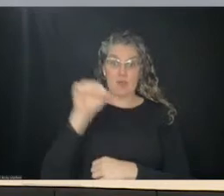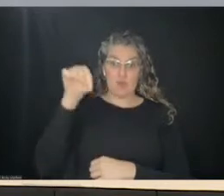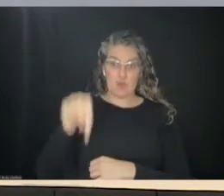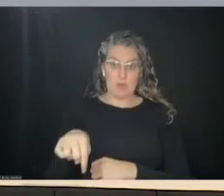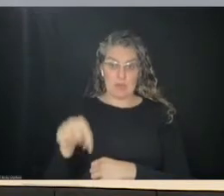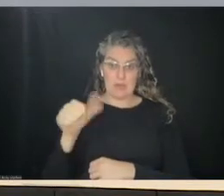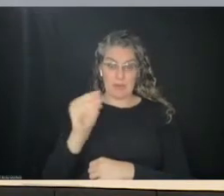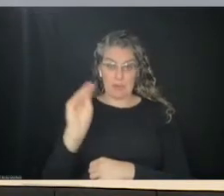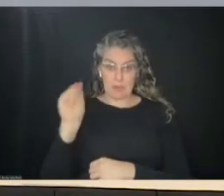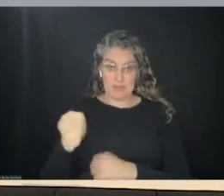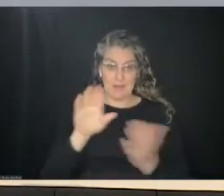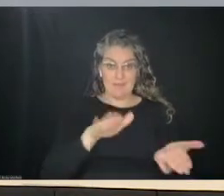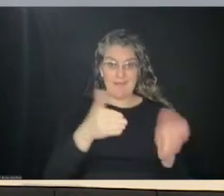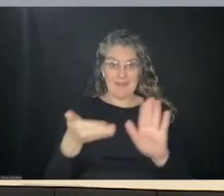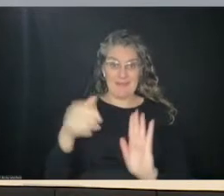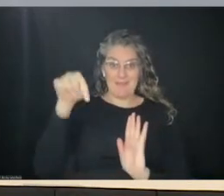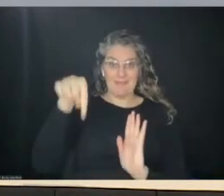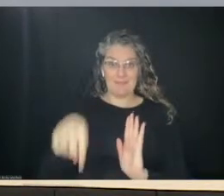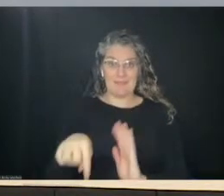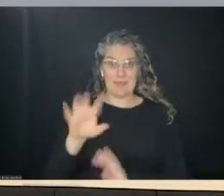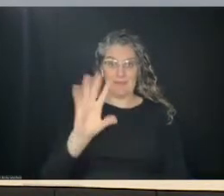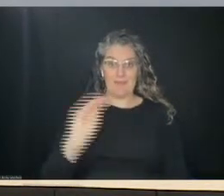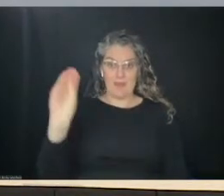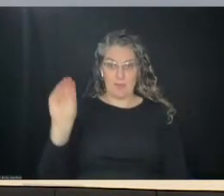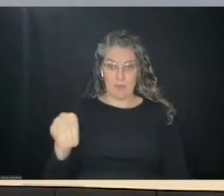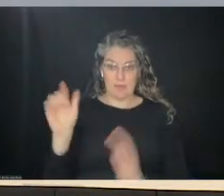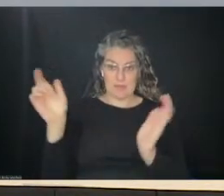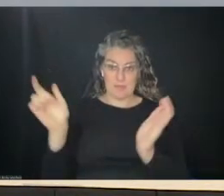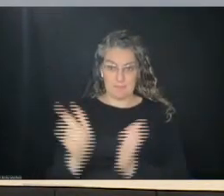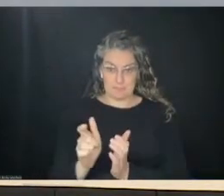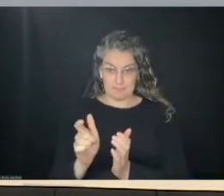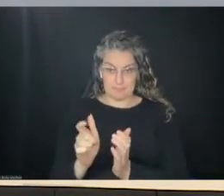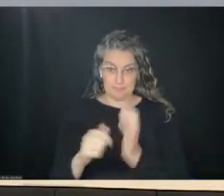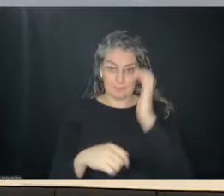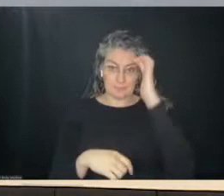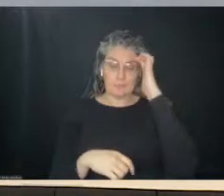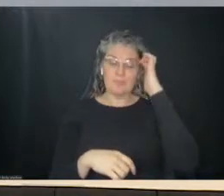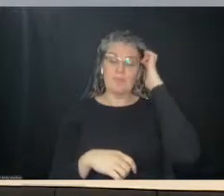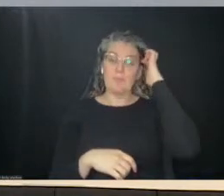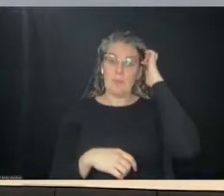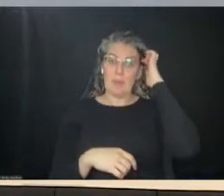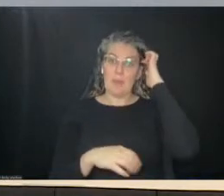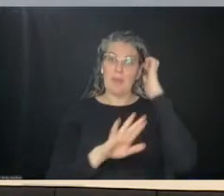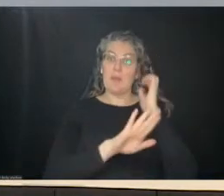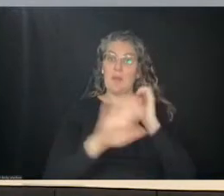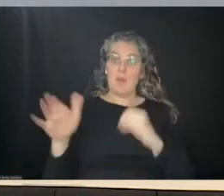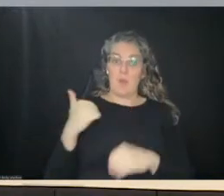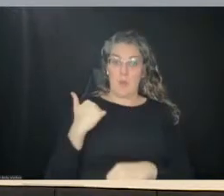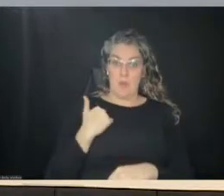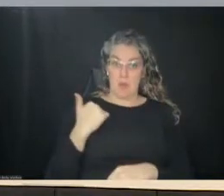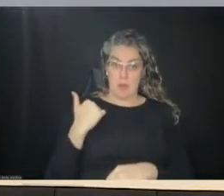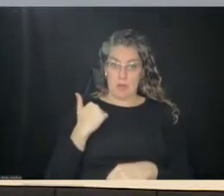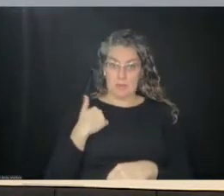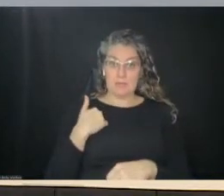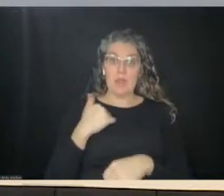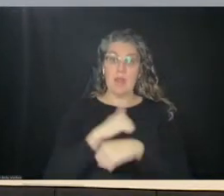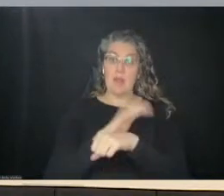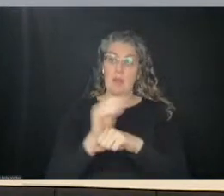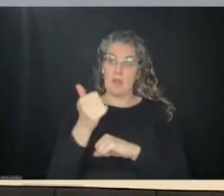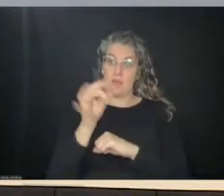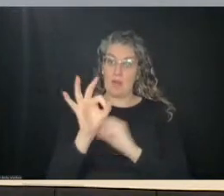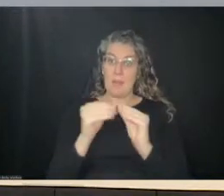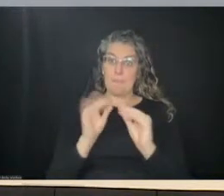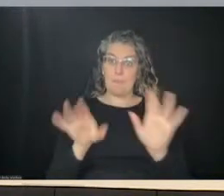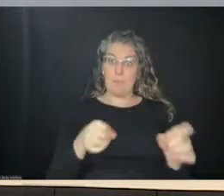5%. It is clear that we are heading in the right direction as a country, and that steps taken in many jurisdictions to interrupt the chain